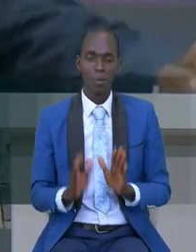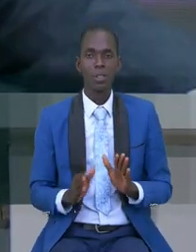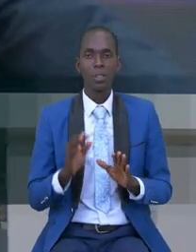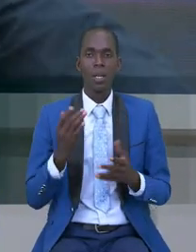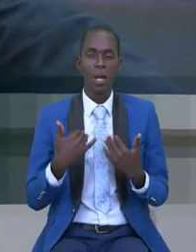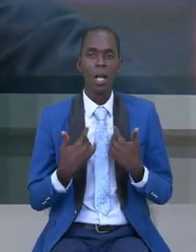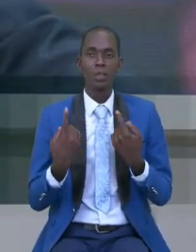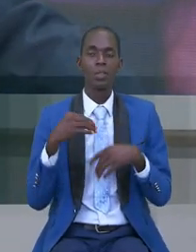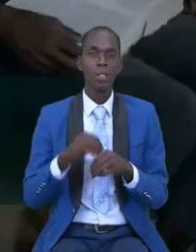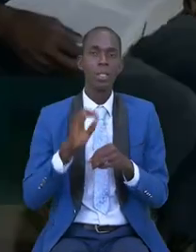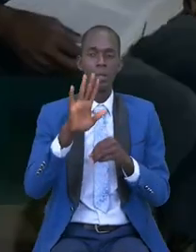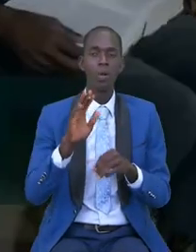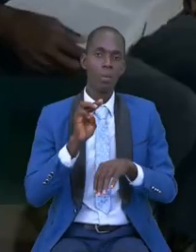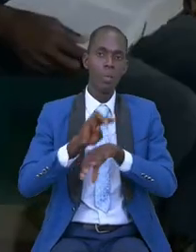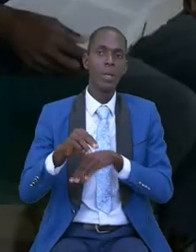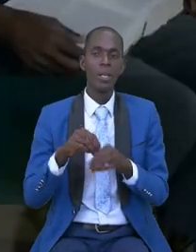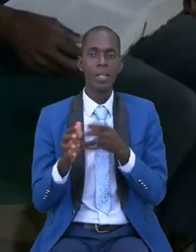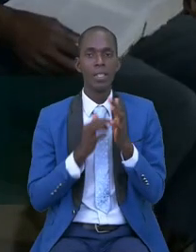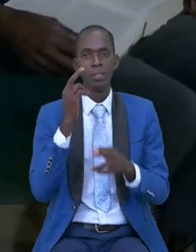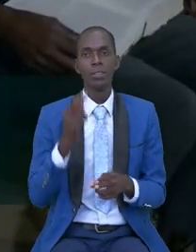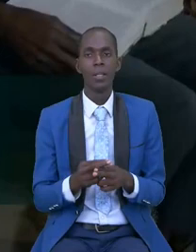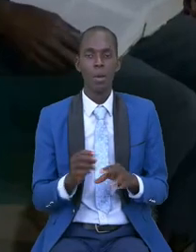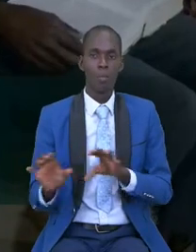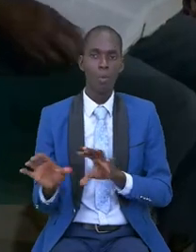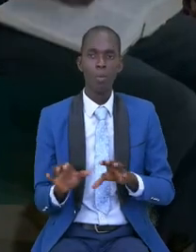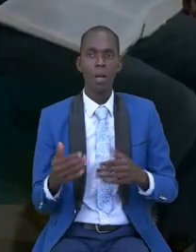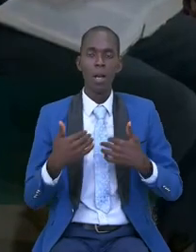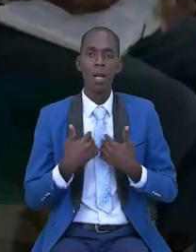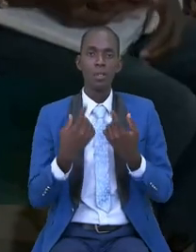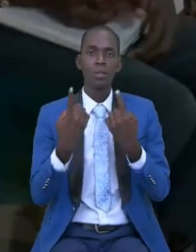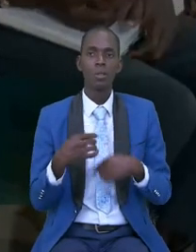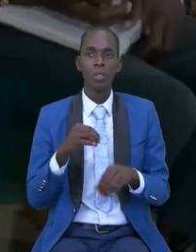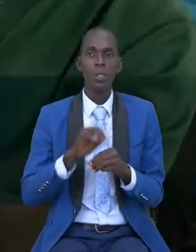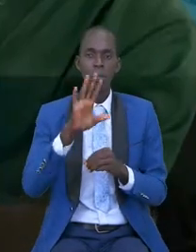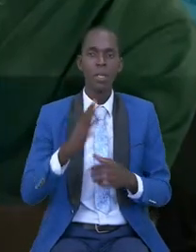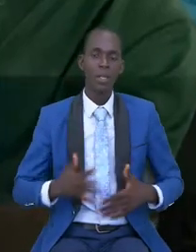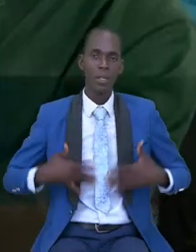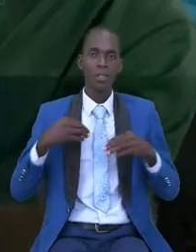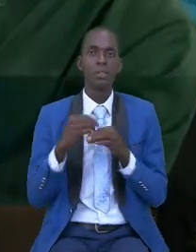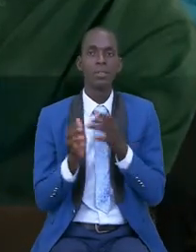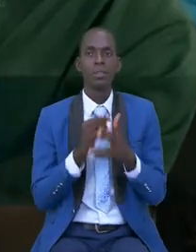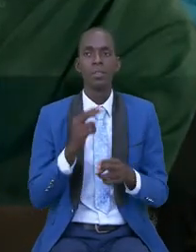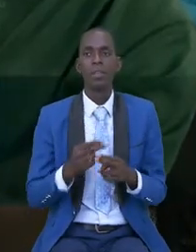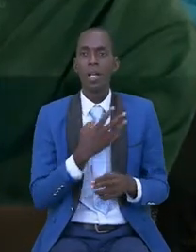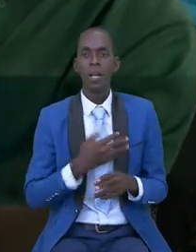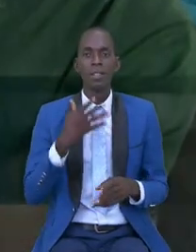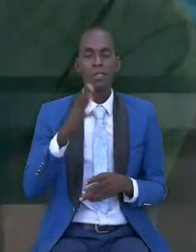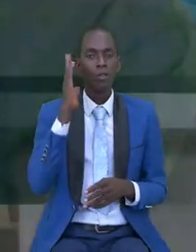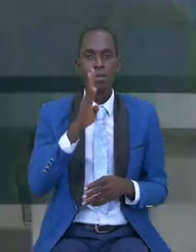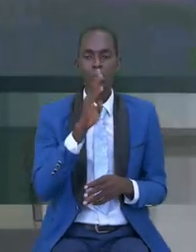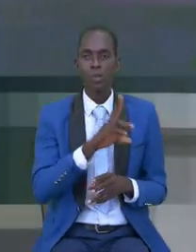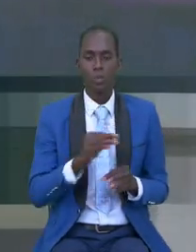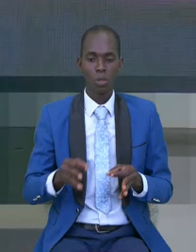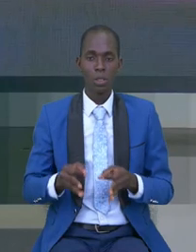come in your ministry. Performance has come in your life. And there'll be no delay